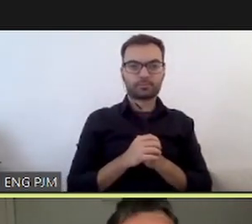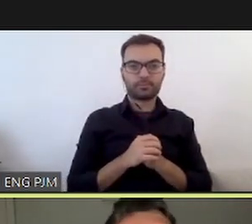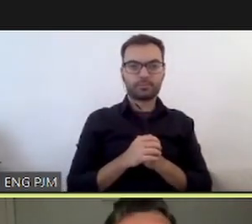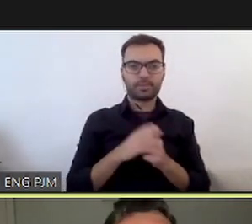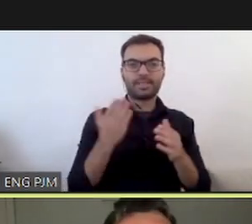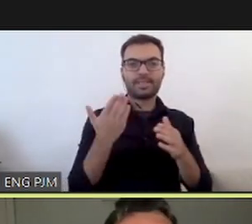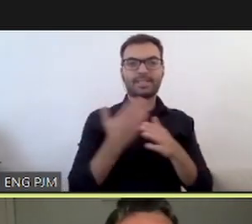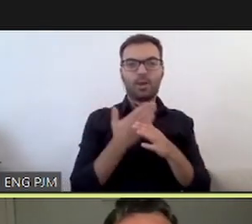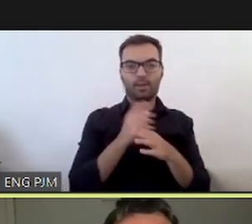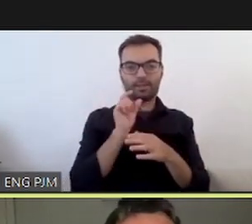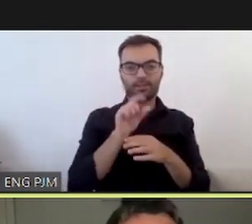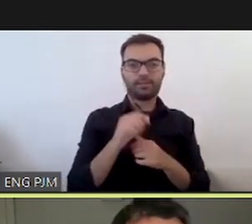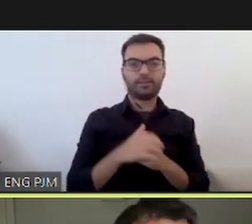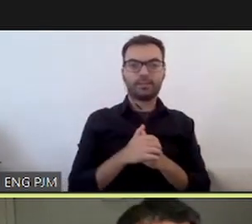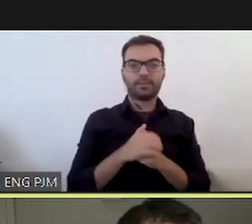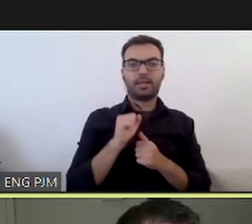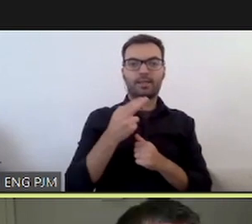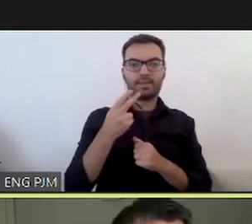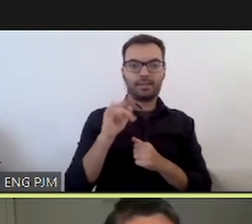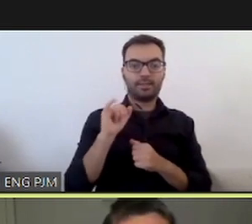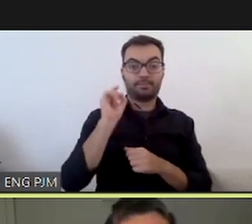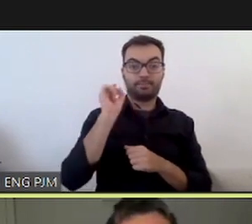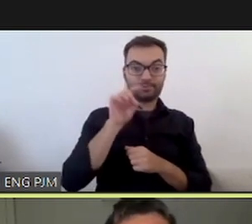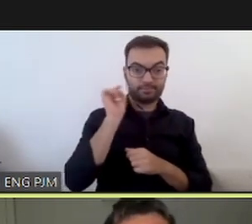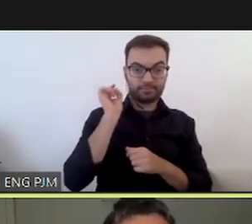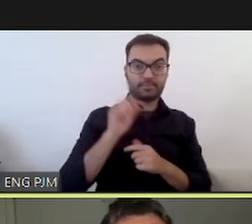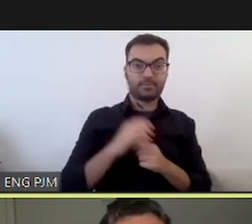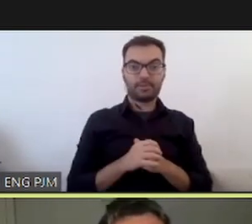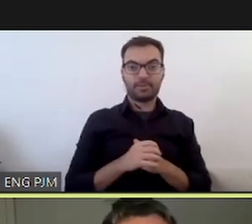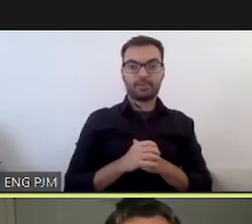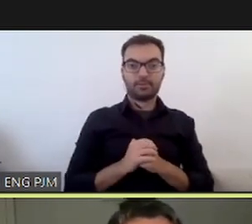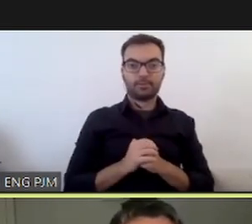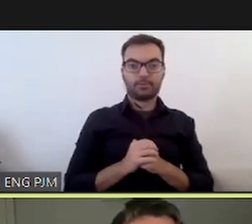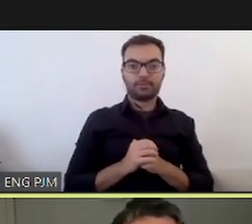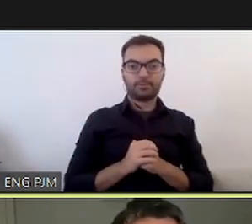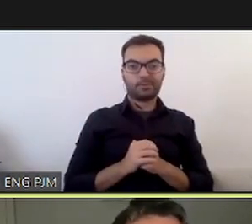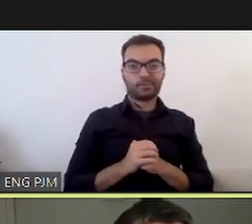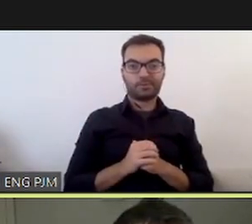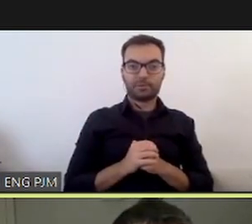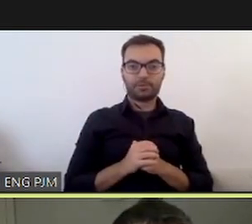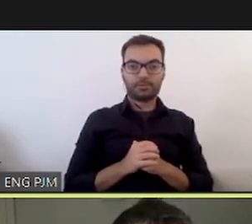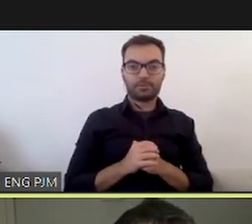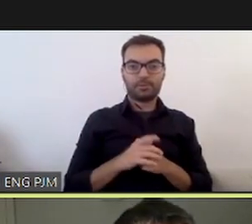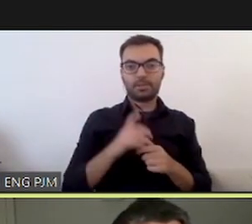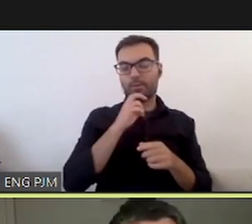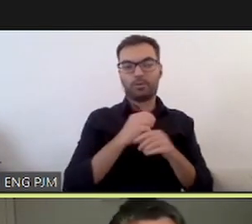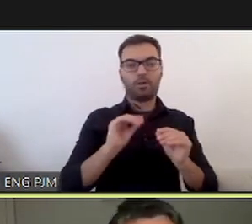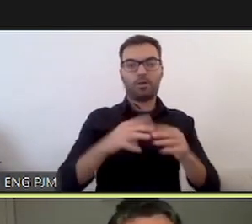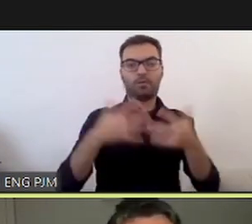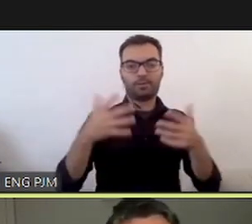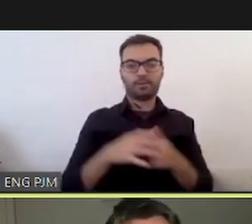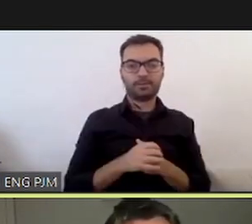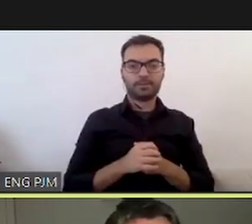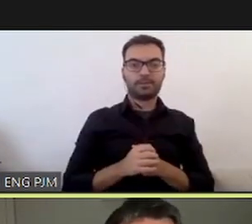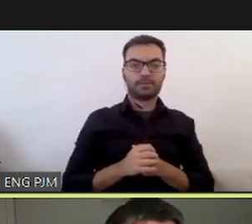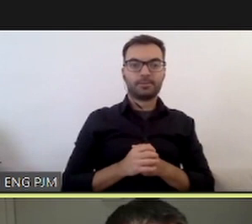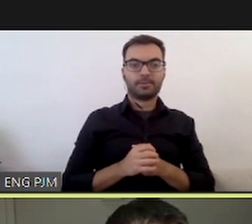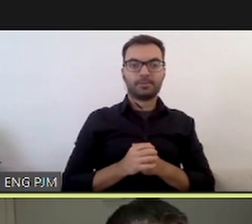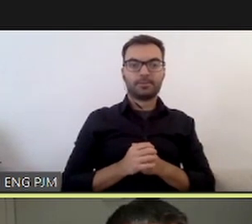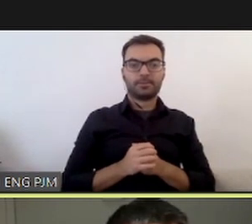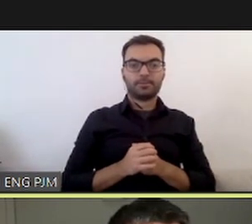bookmark. And when I click on that, the Andy just open. And I having a